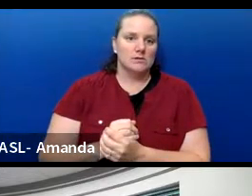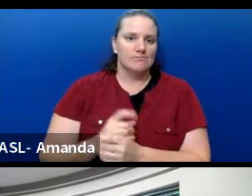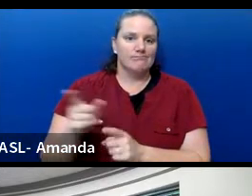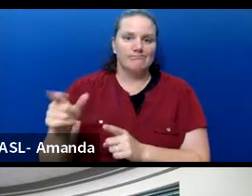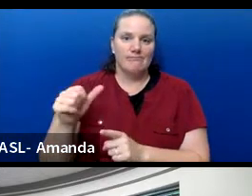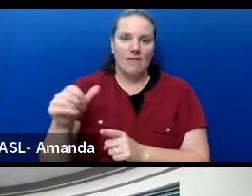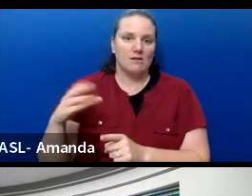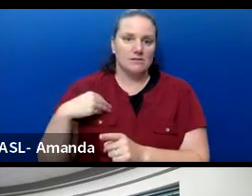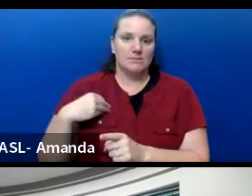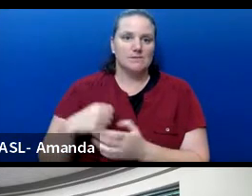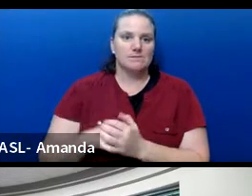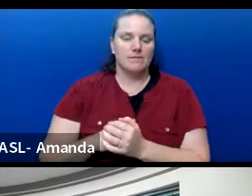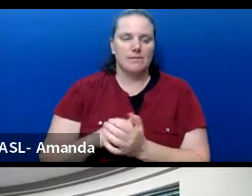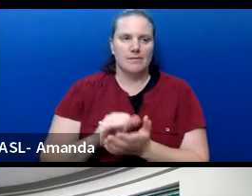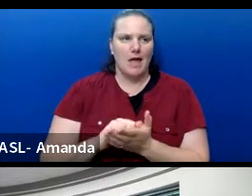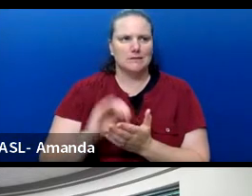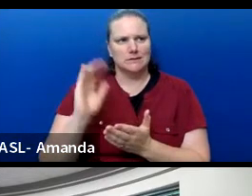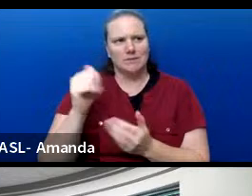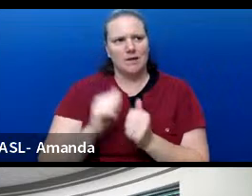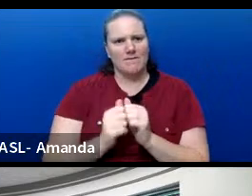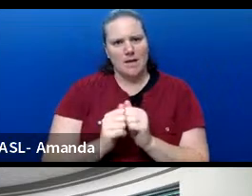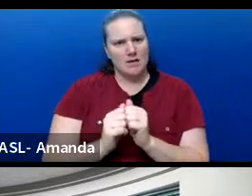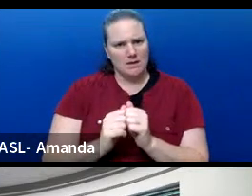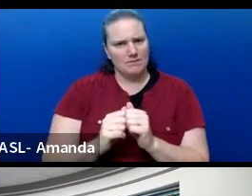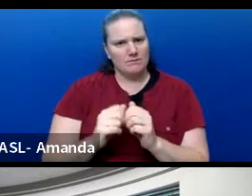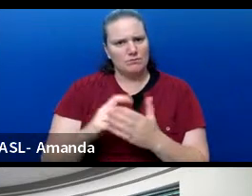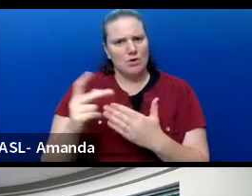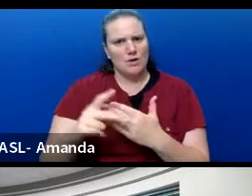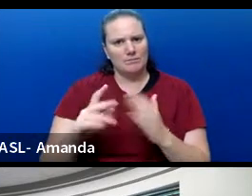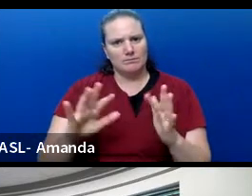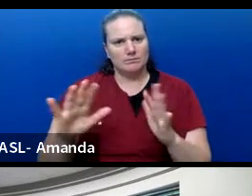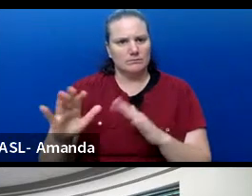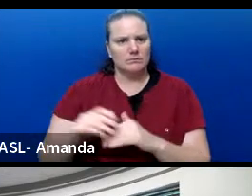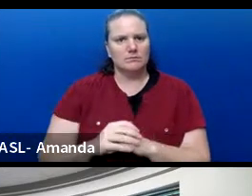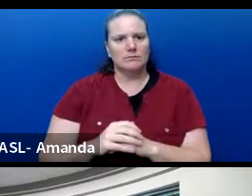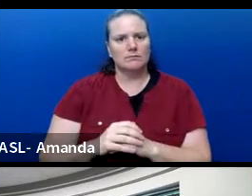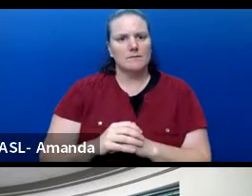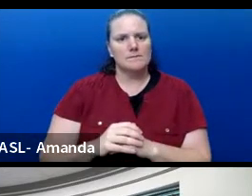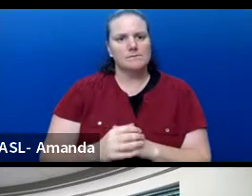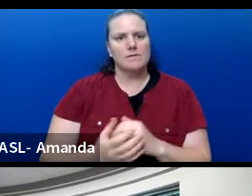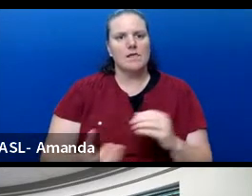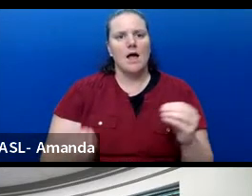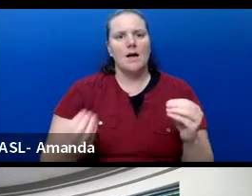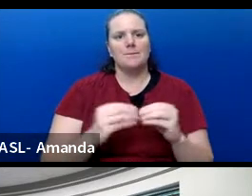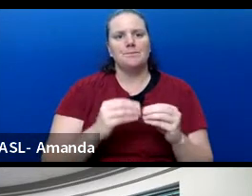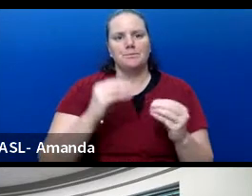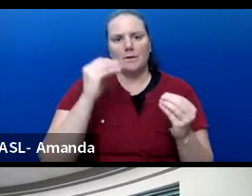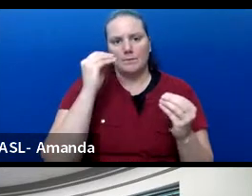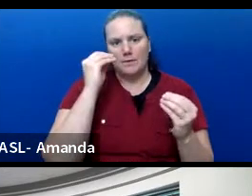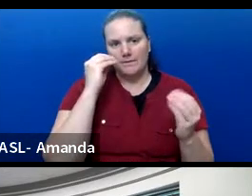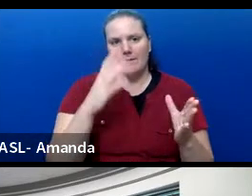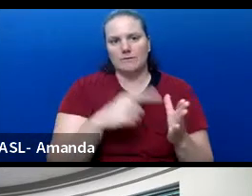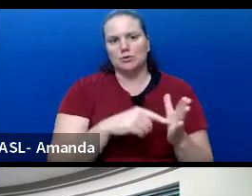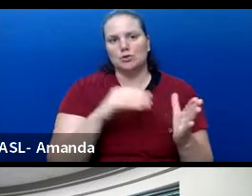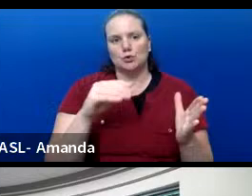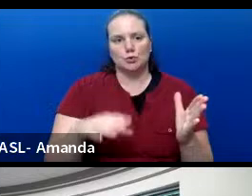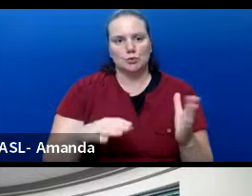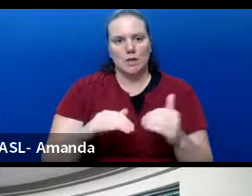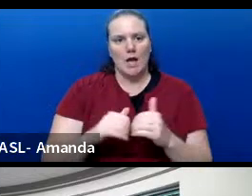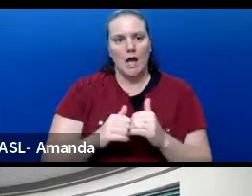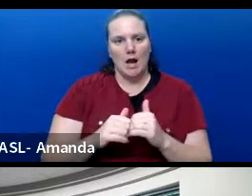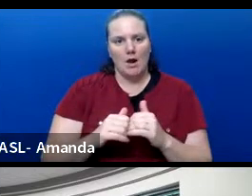and apparently it's a very competitive program. There's just a lot more information for students on how to get